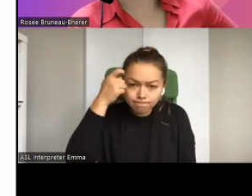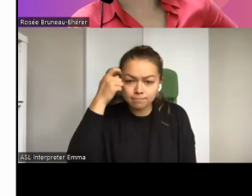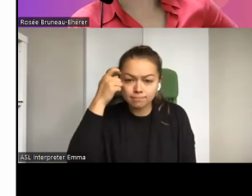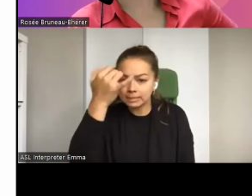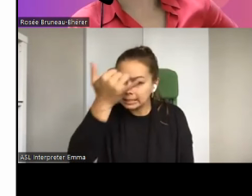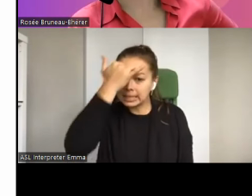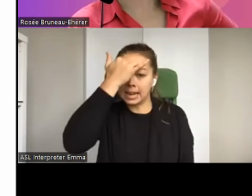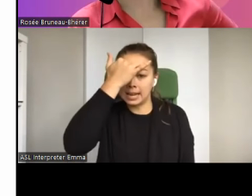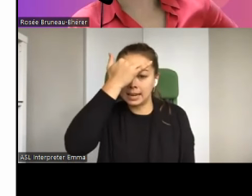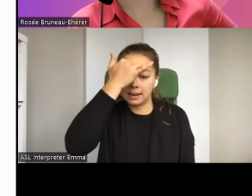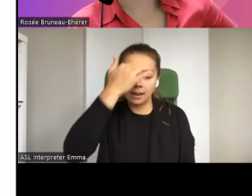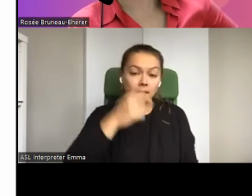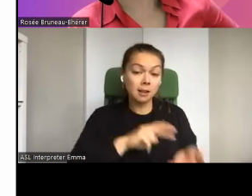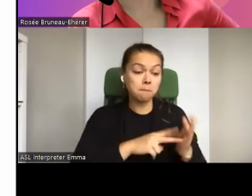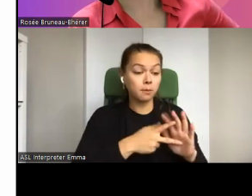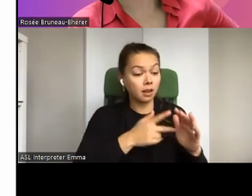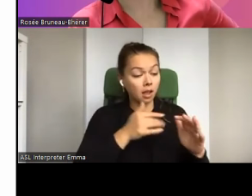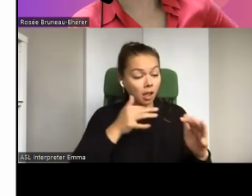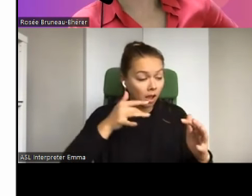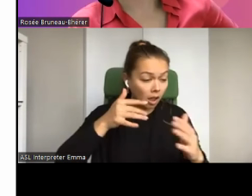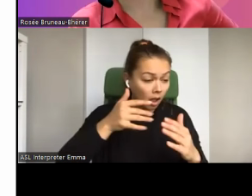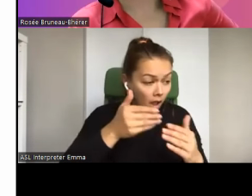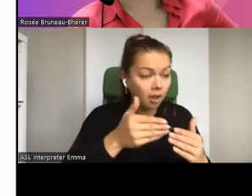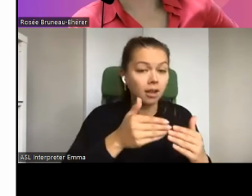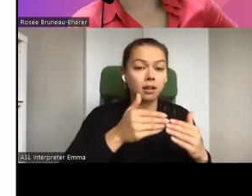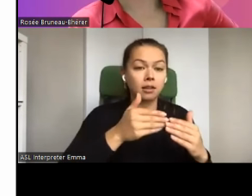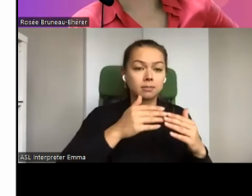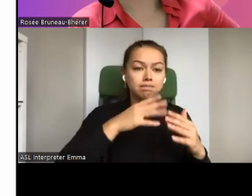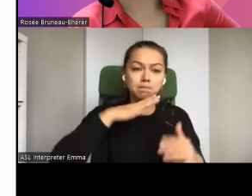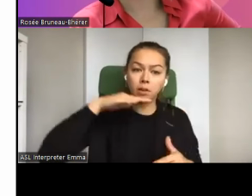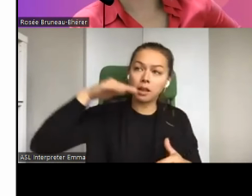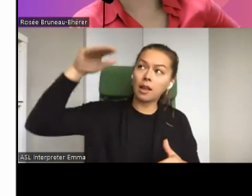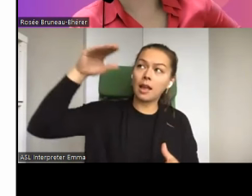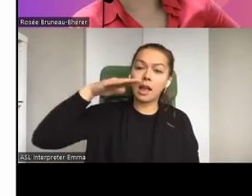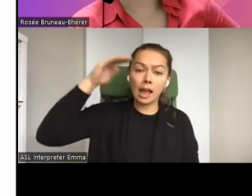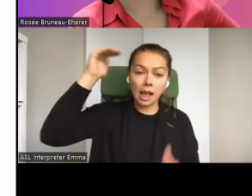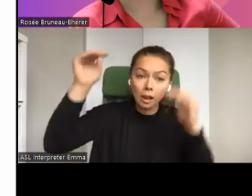been harmed. So we want to,